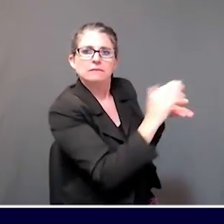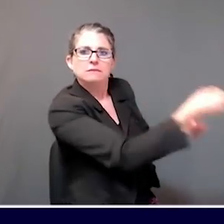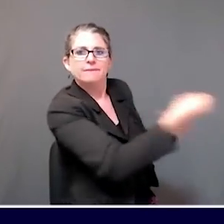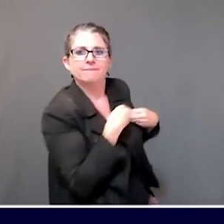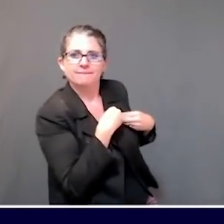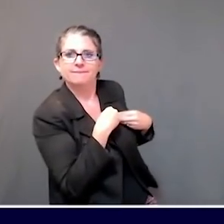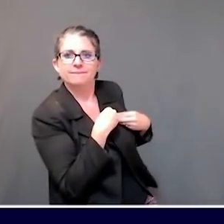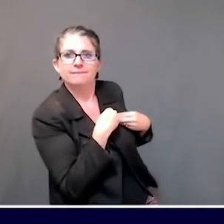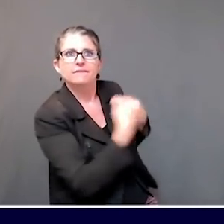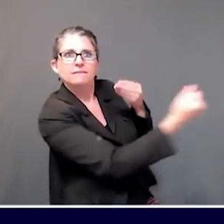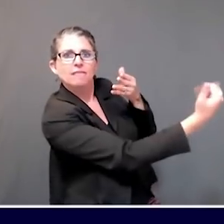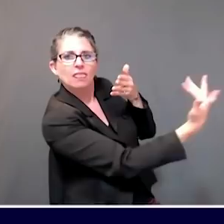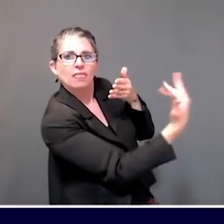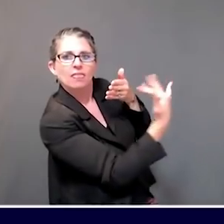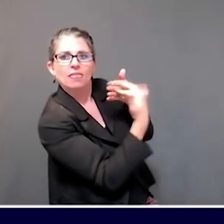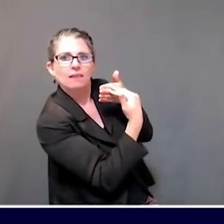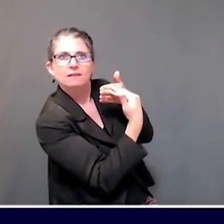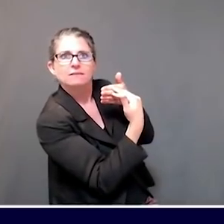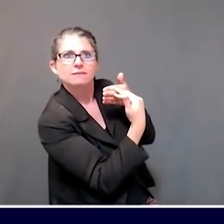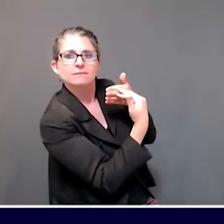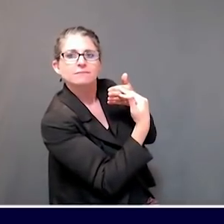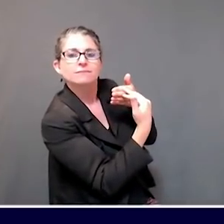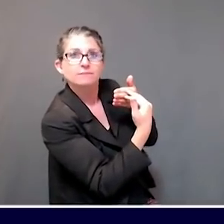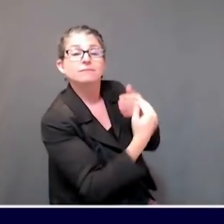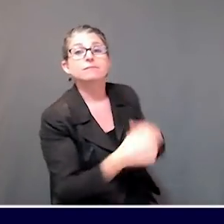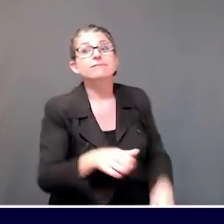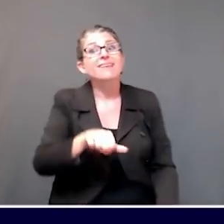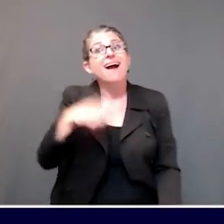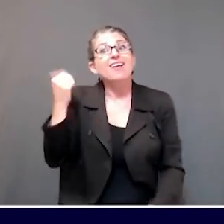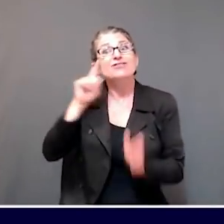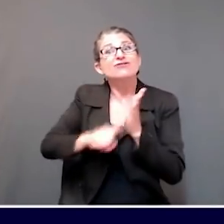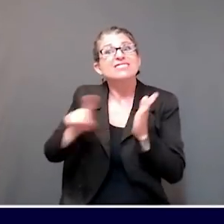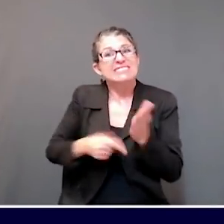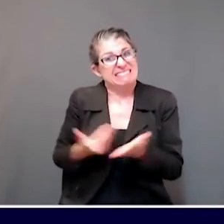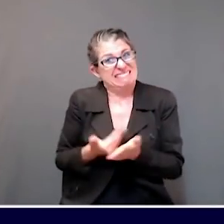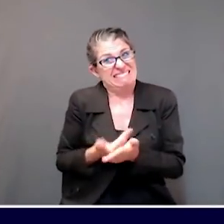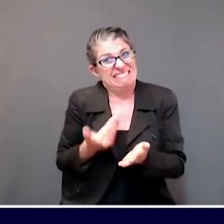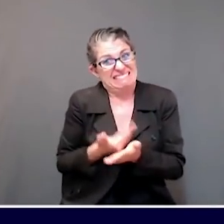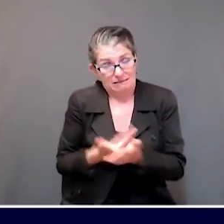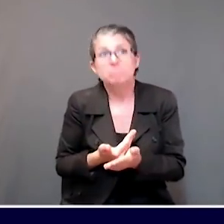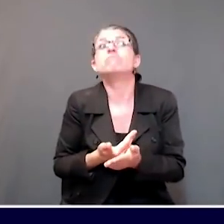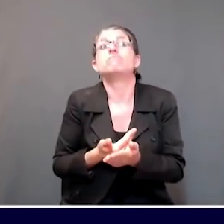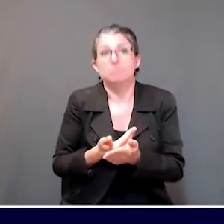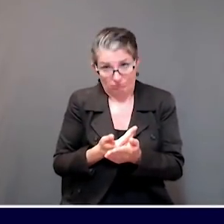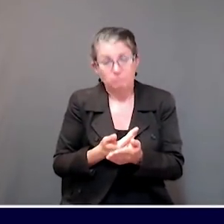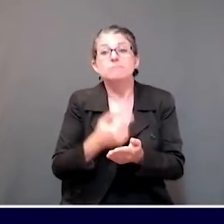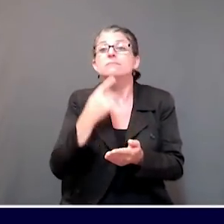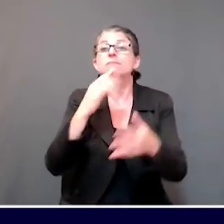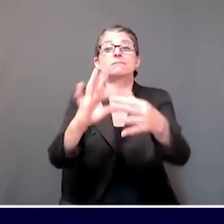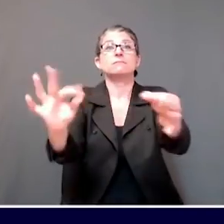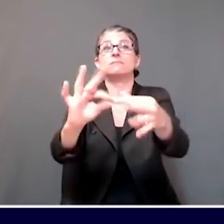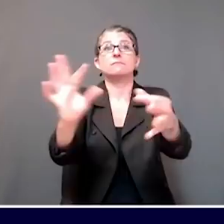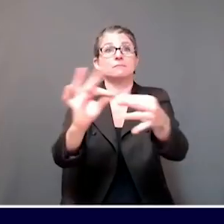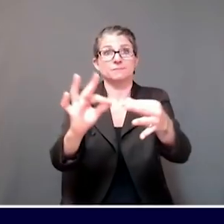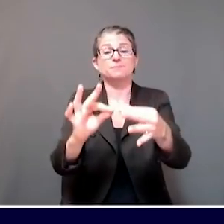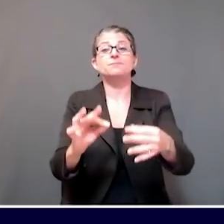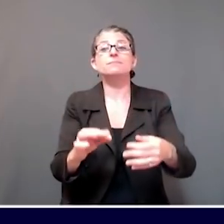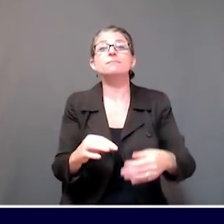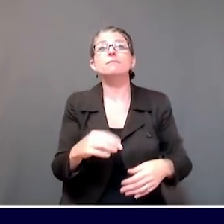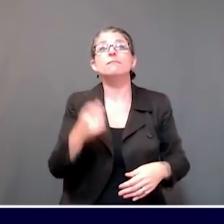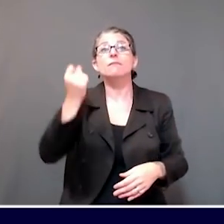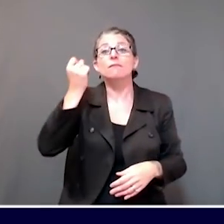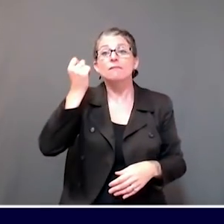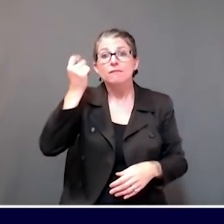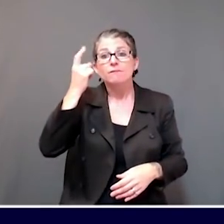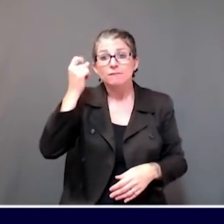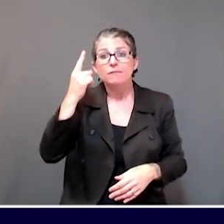data that also suggests that the mask can protect you from inhaling those same droplets. Those data are not all